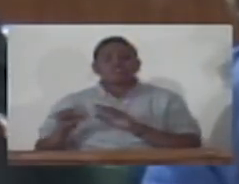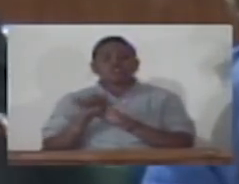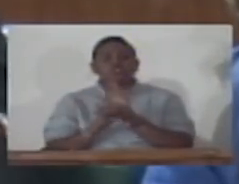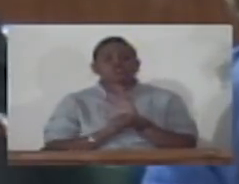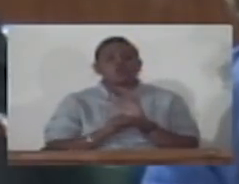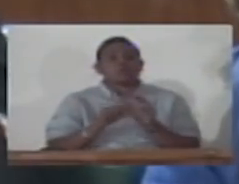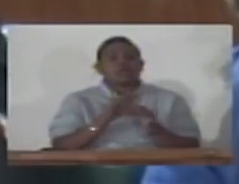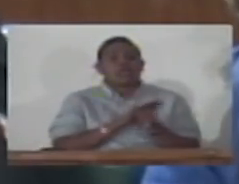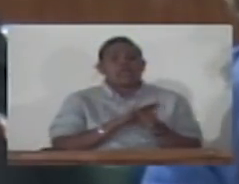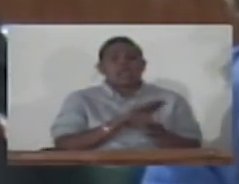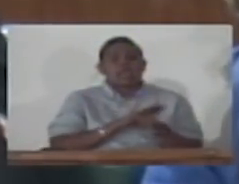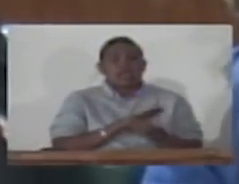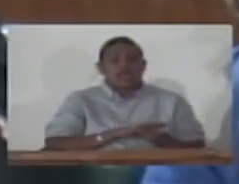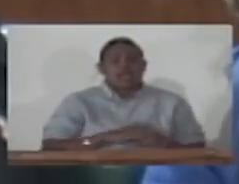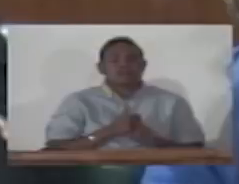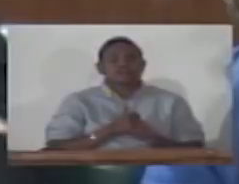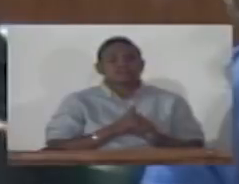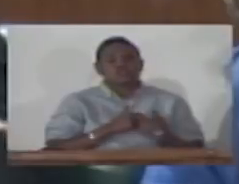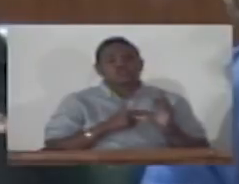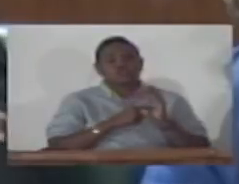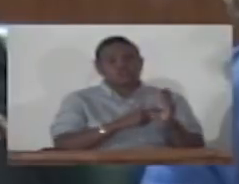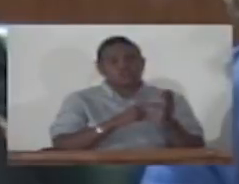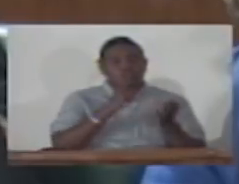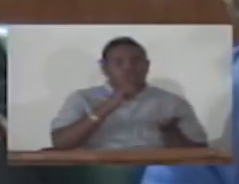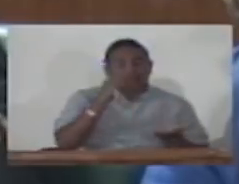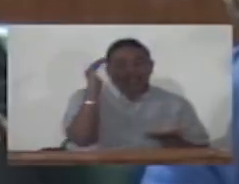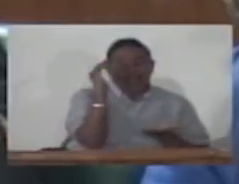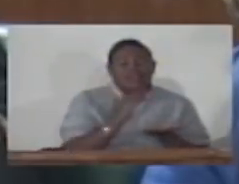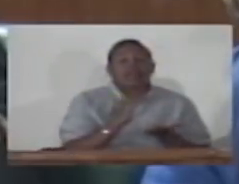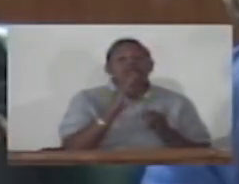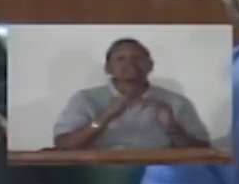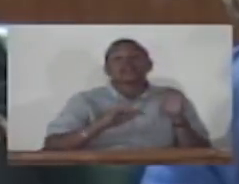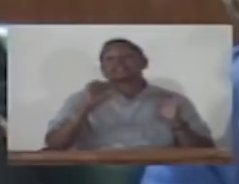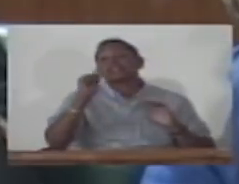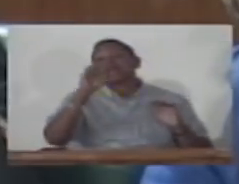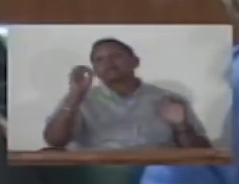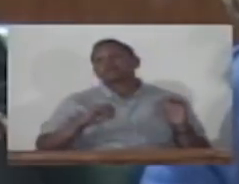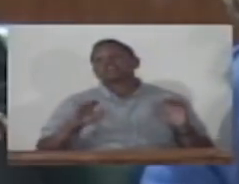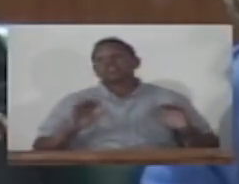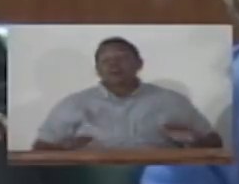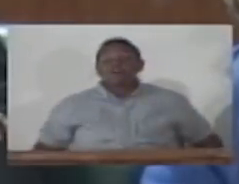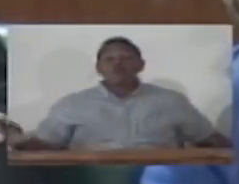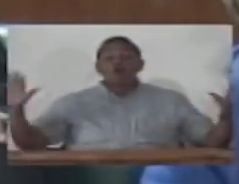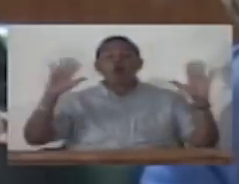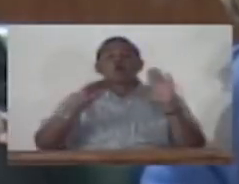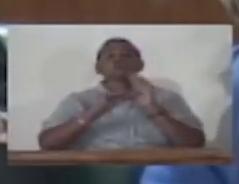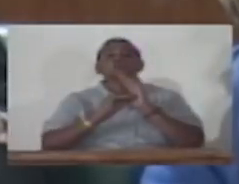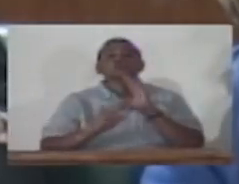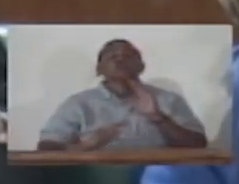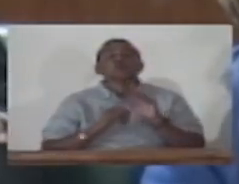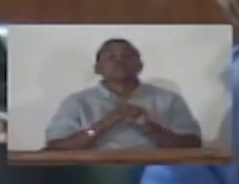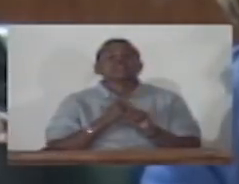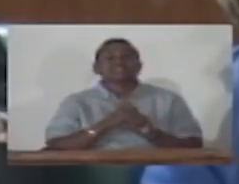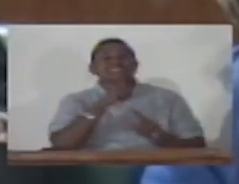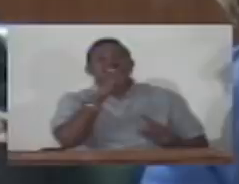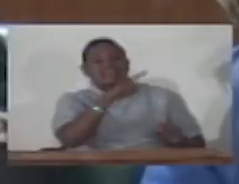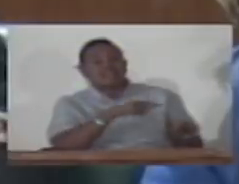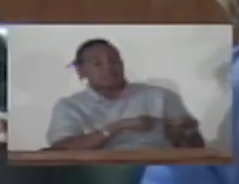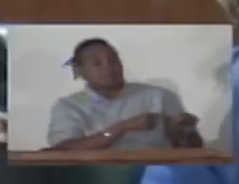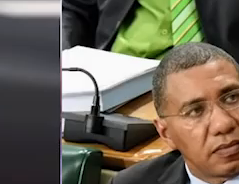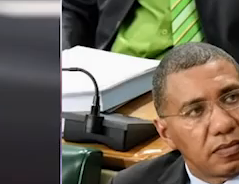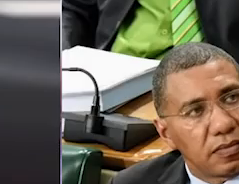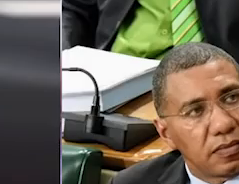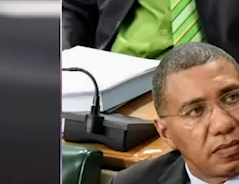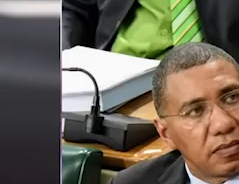areas shows that less than 10% of all students are at the beginning